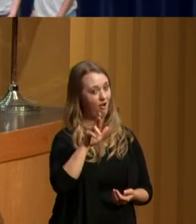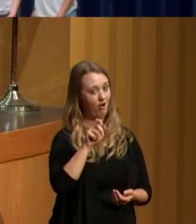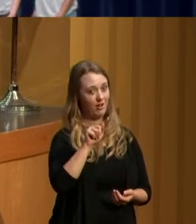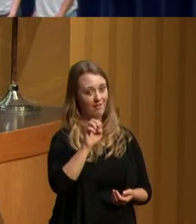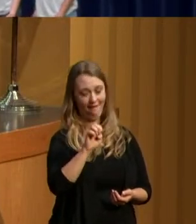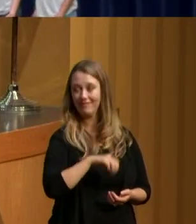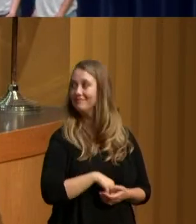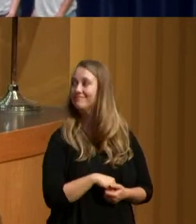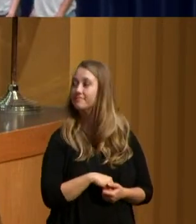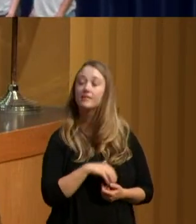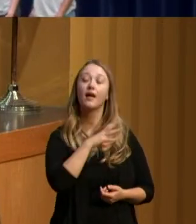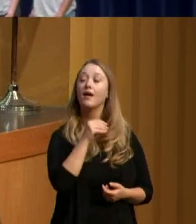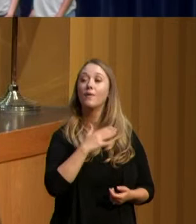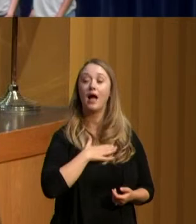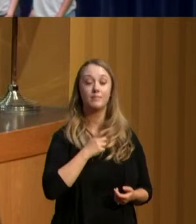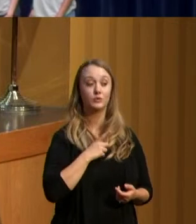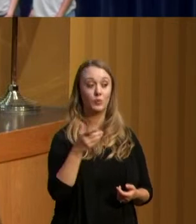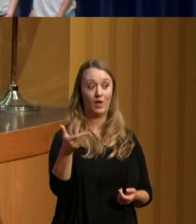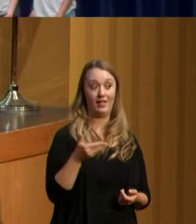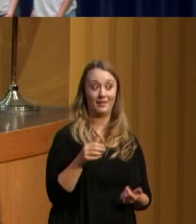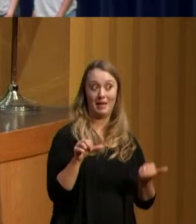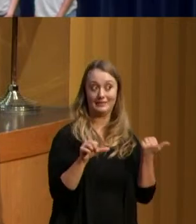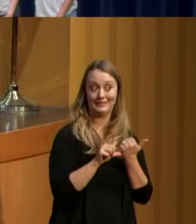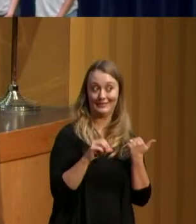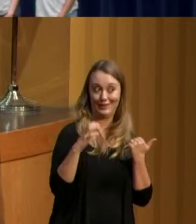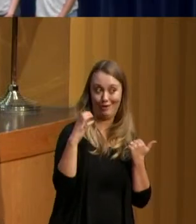We're also happy to welcome the assistant coach,